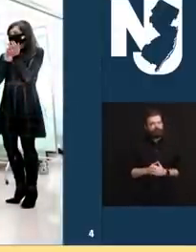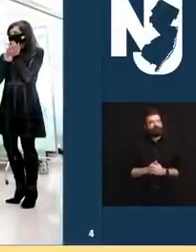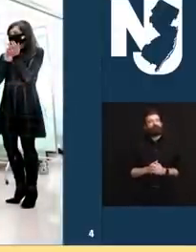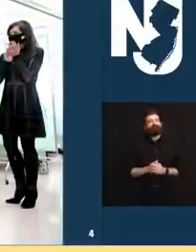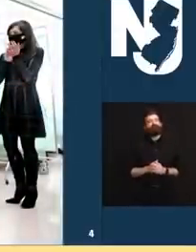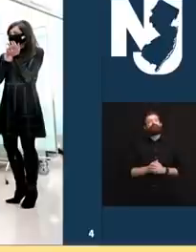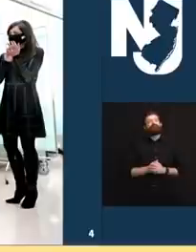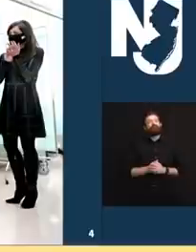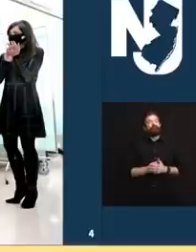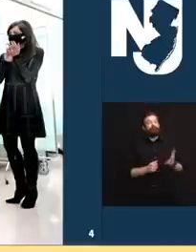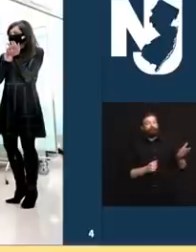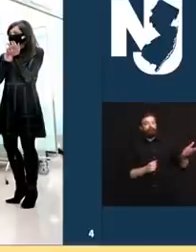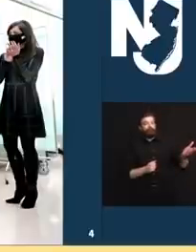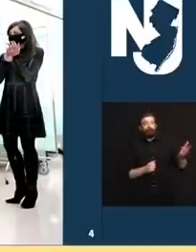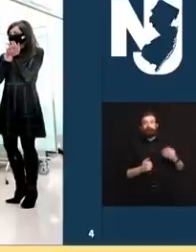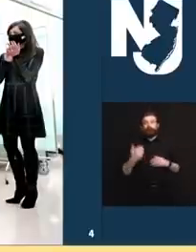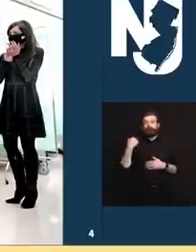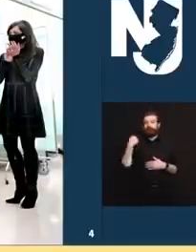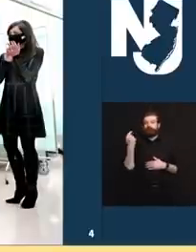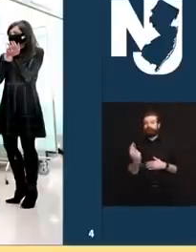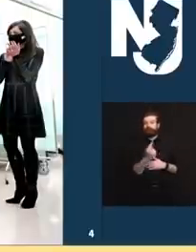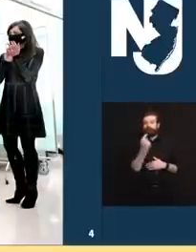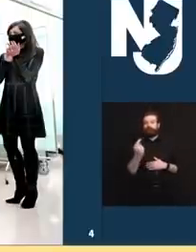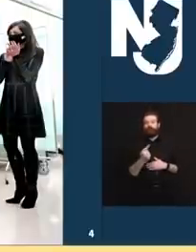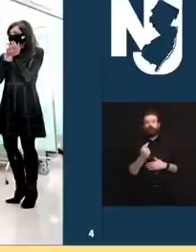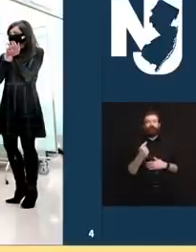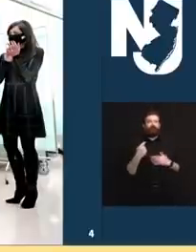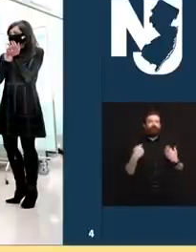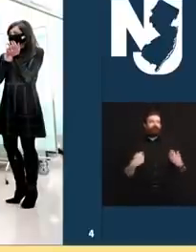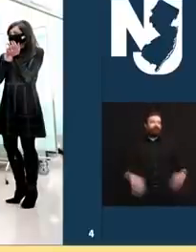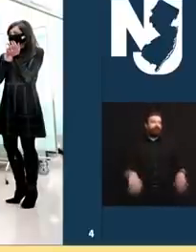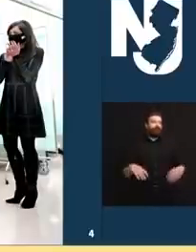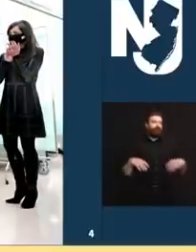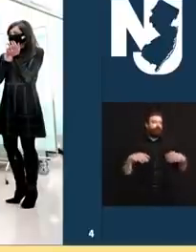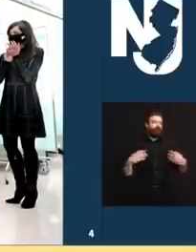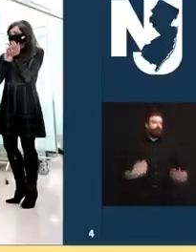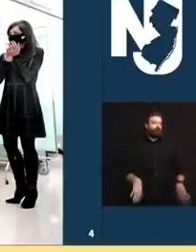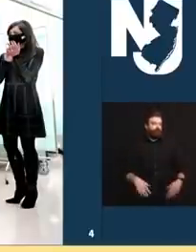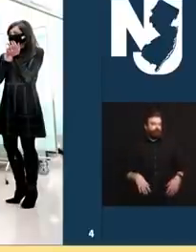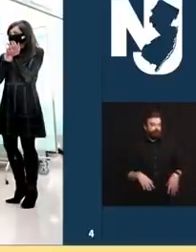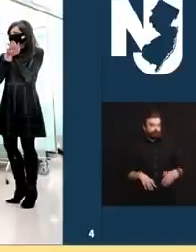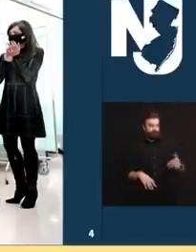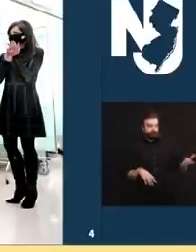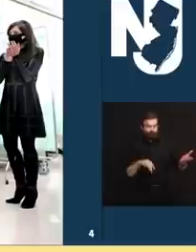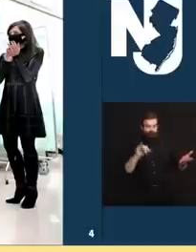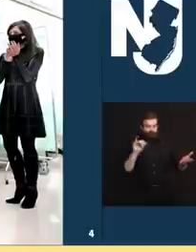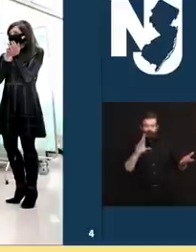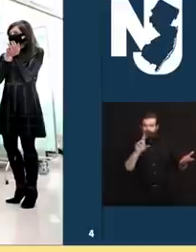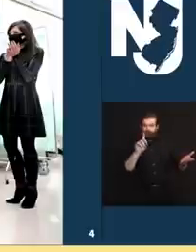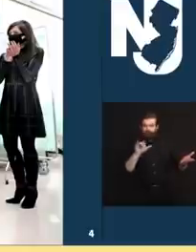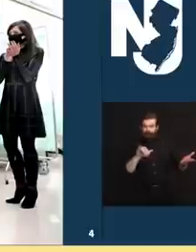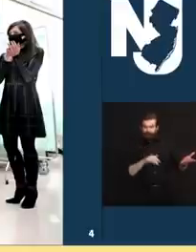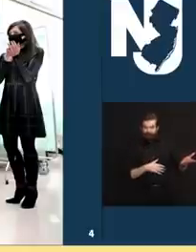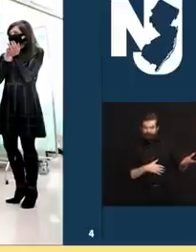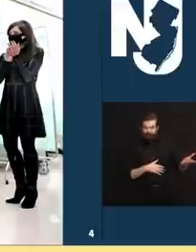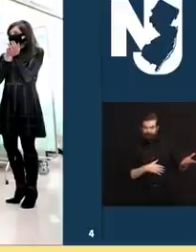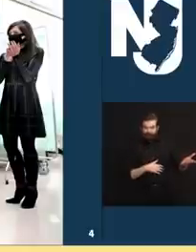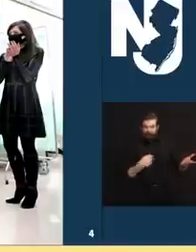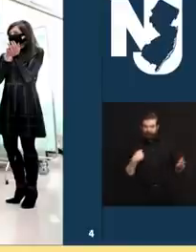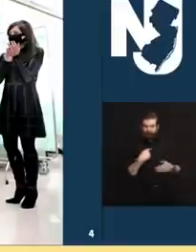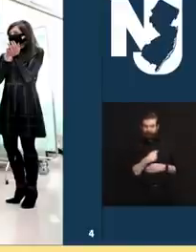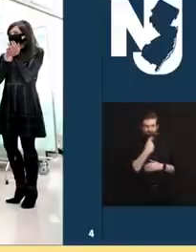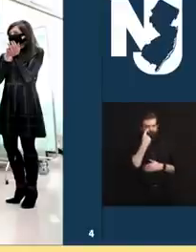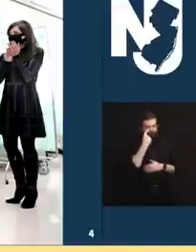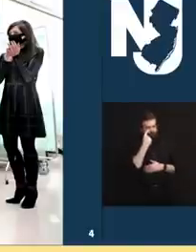and this was pretty incredible. And Judy, there you are, right in the middle. We witnessed the first vaccinations for COVID-19